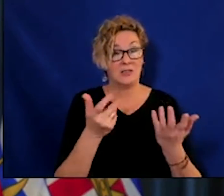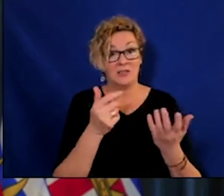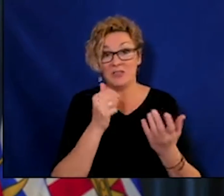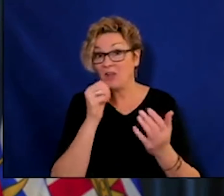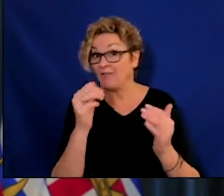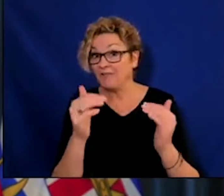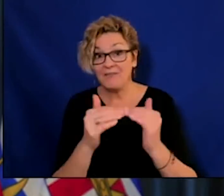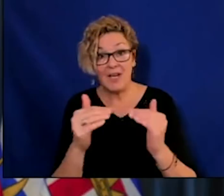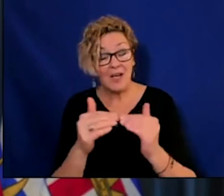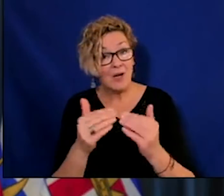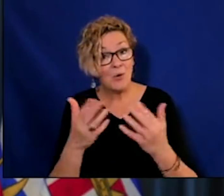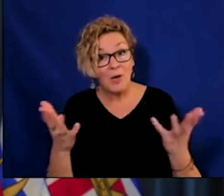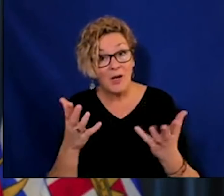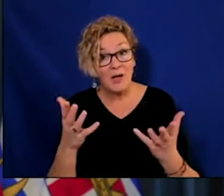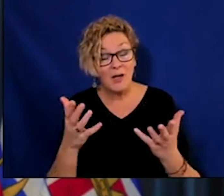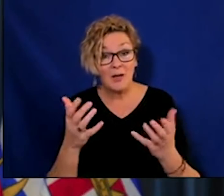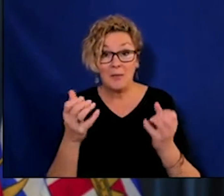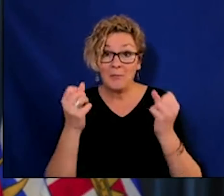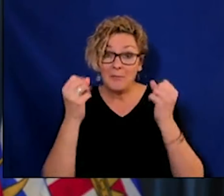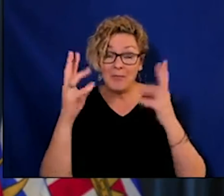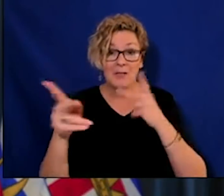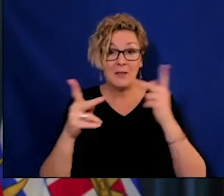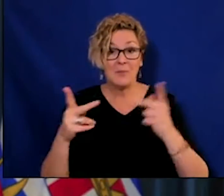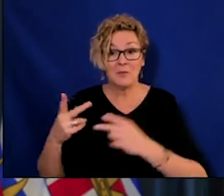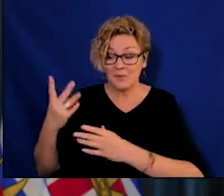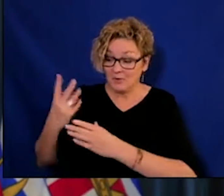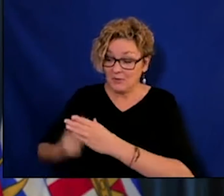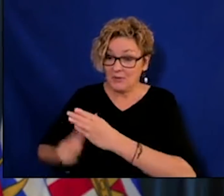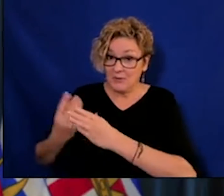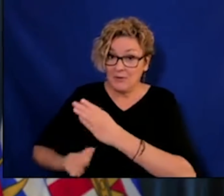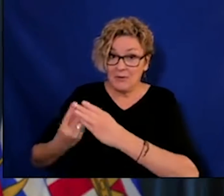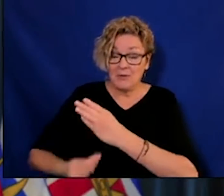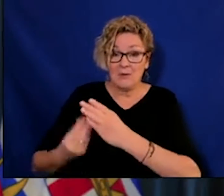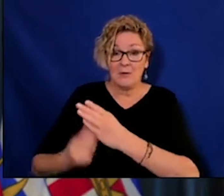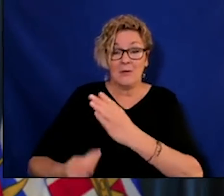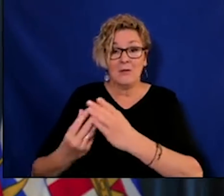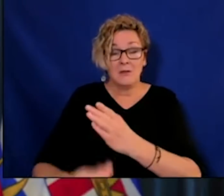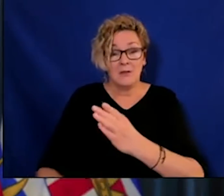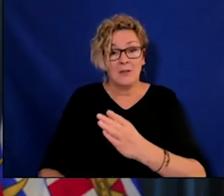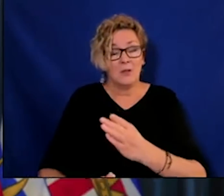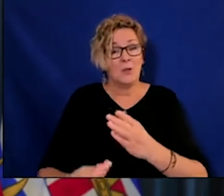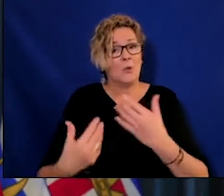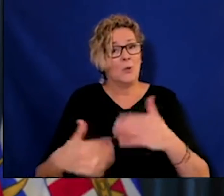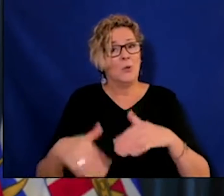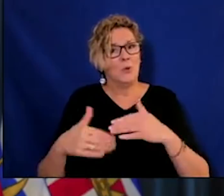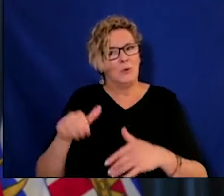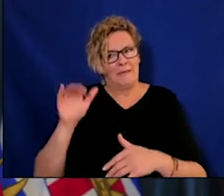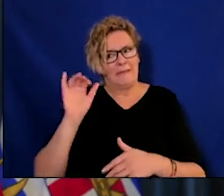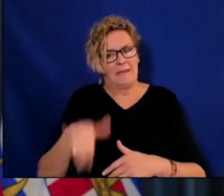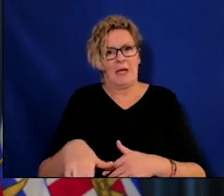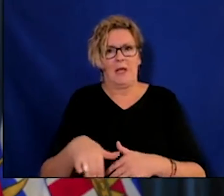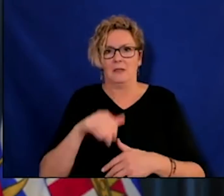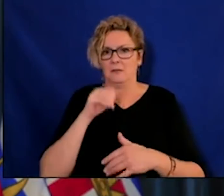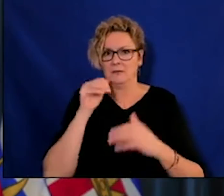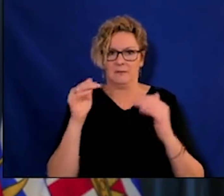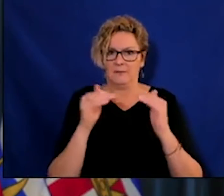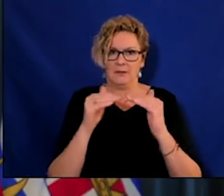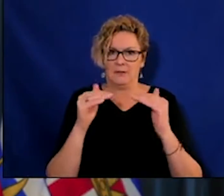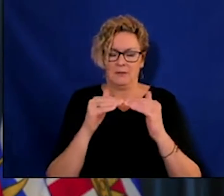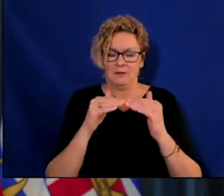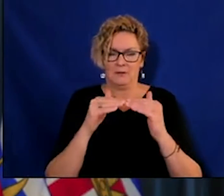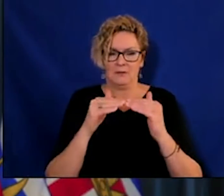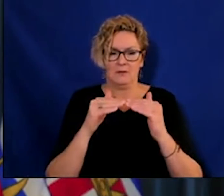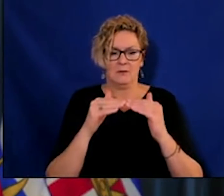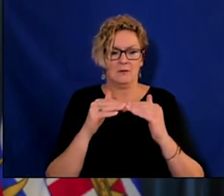right now, and all the people working with them and the families involved, because that is injustice, but it's not an injustice that we can